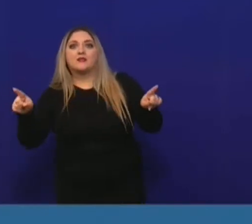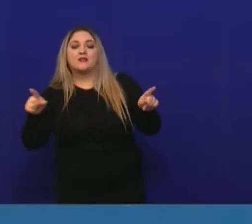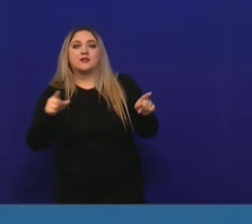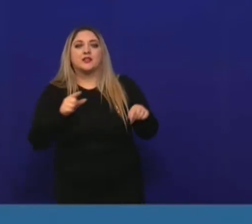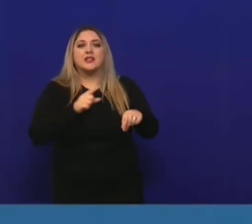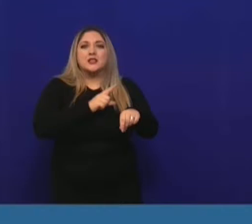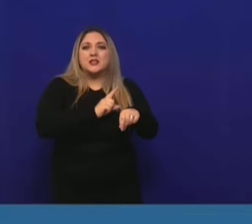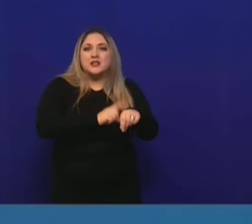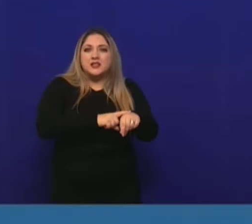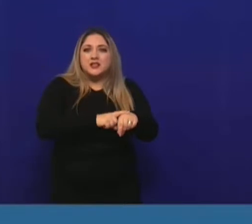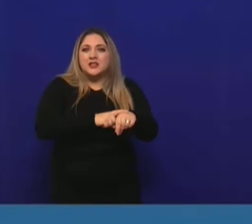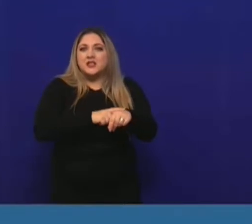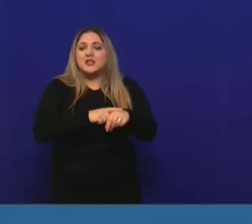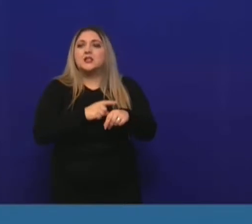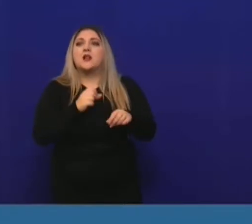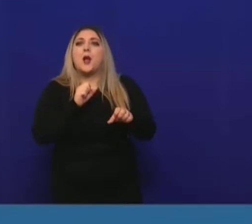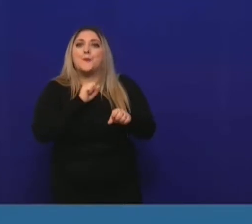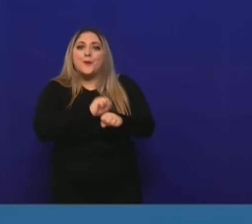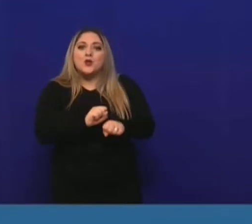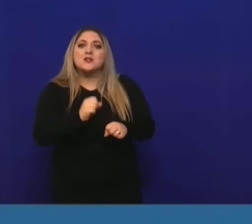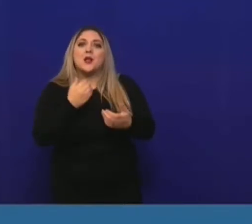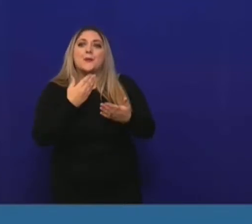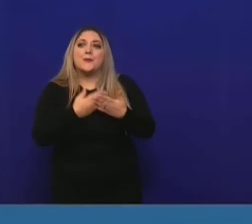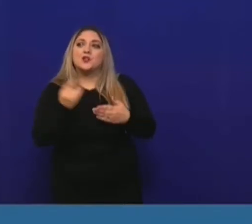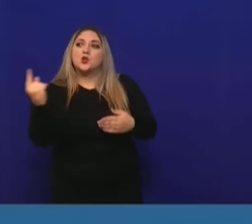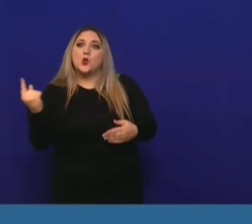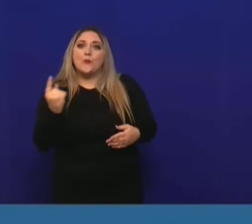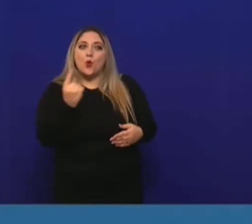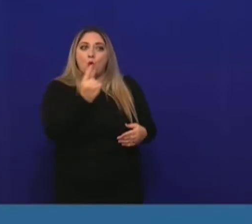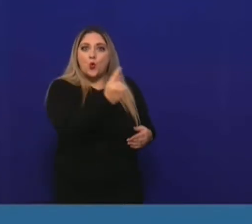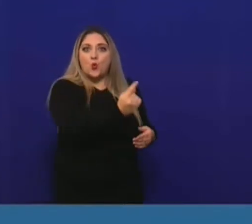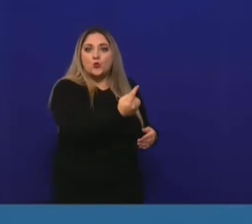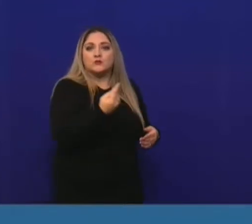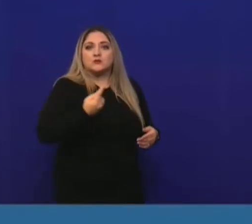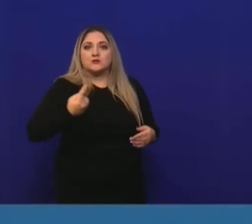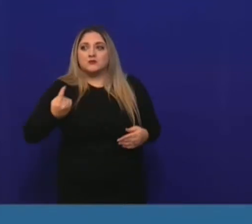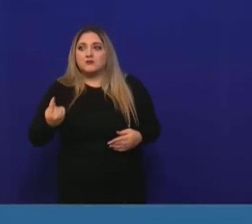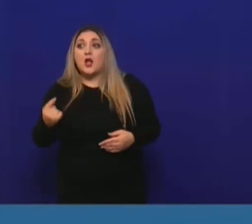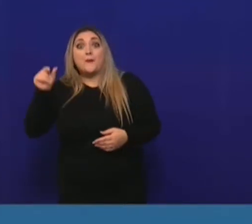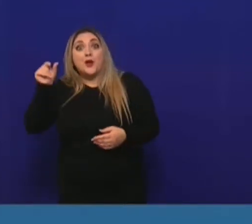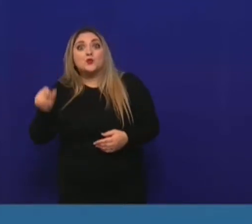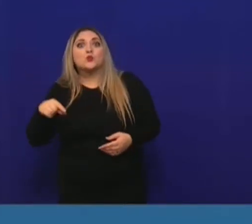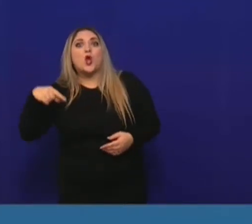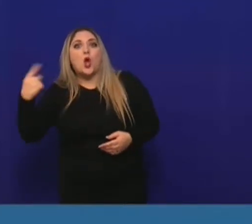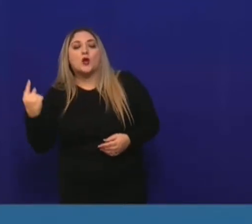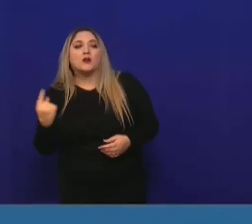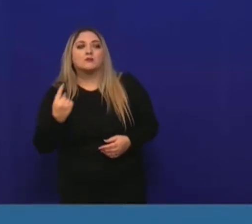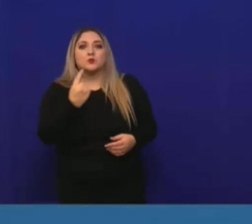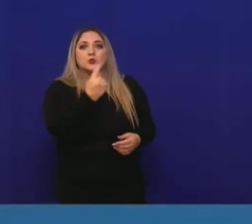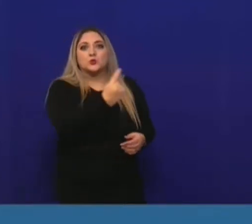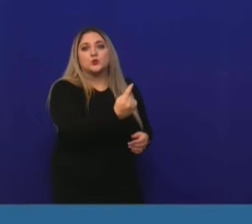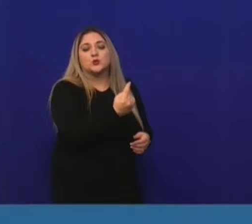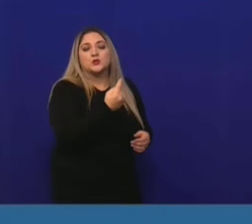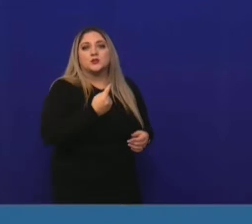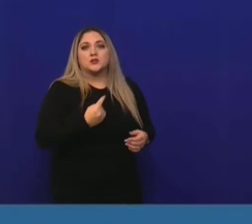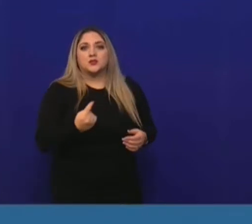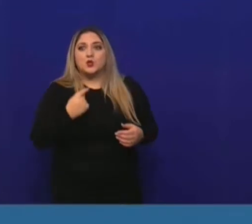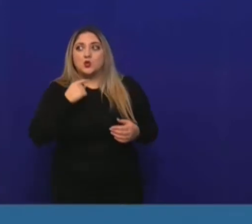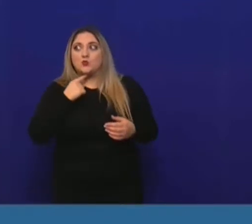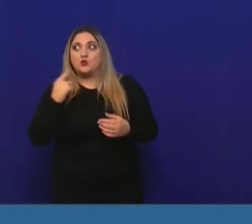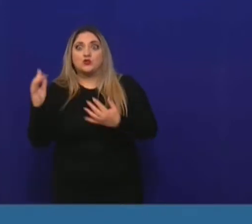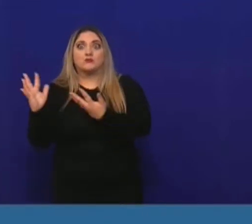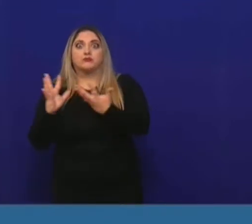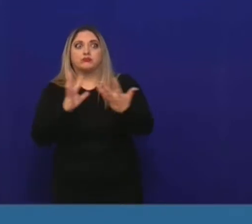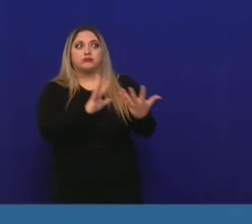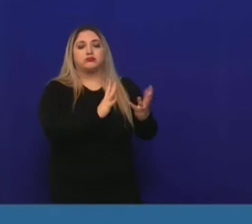kemm persuna jdum biex jitlaqam u li dak il-persuna wkoll nkunu qegħdin inżommuh fil-klinik għal